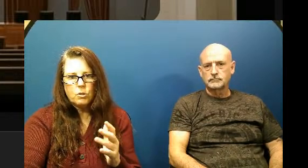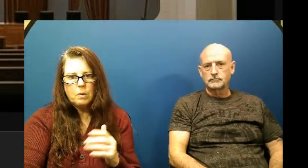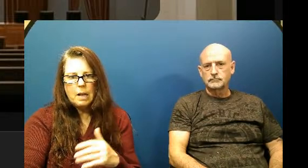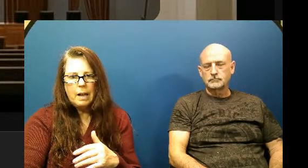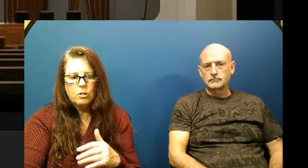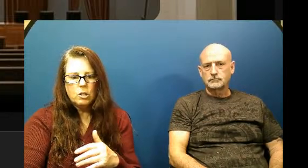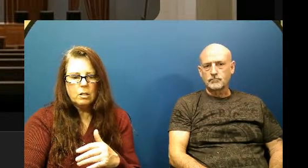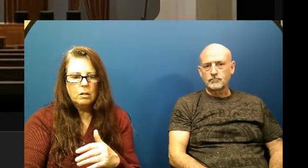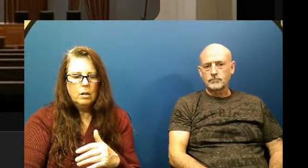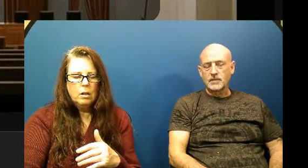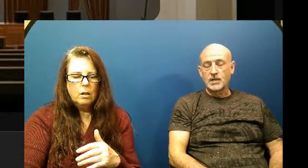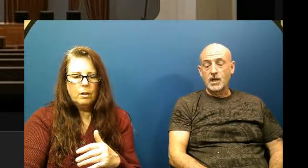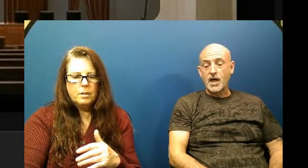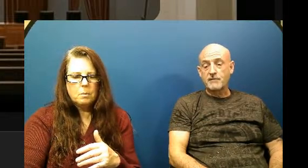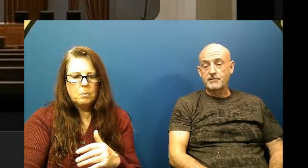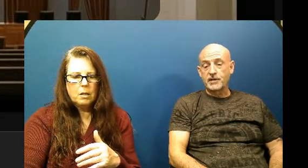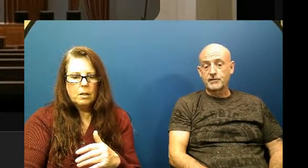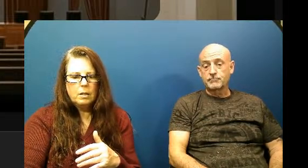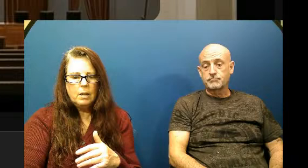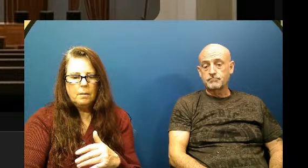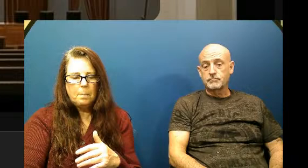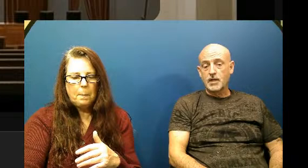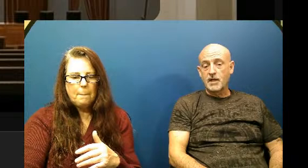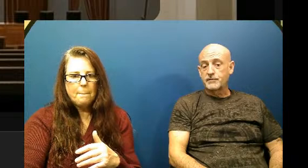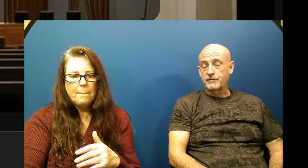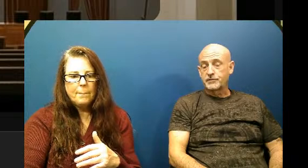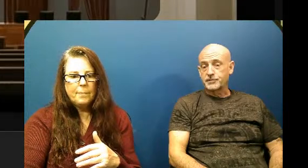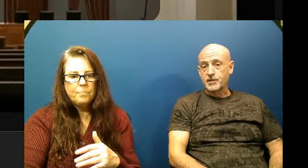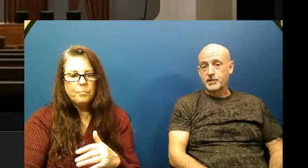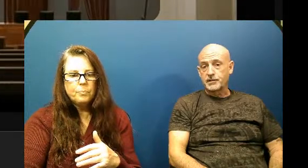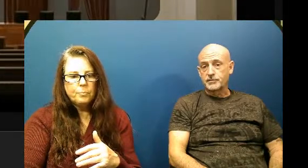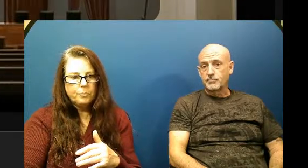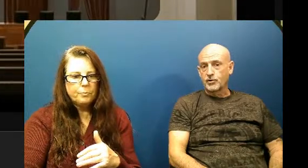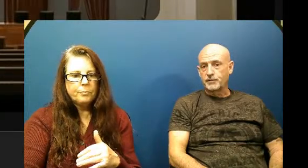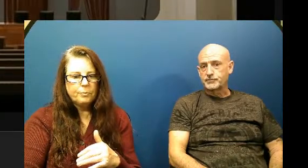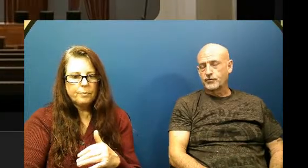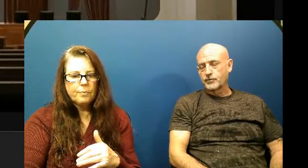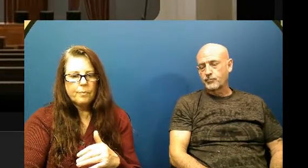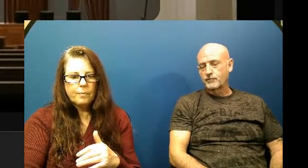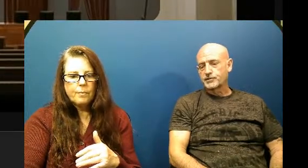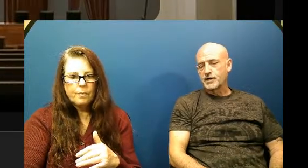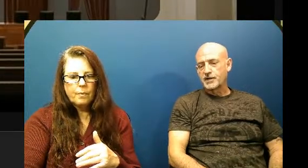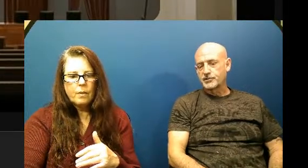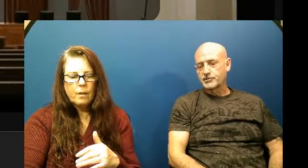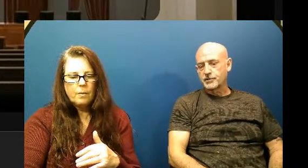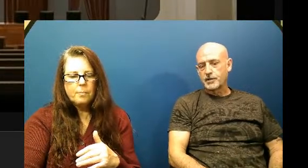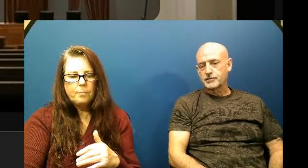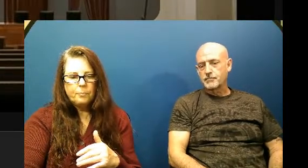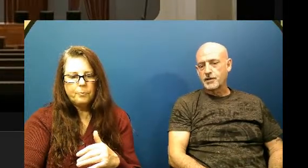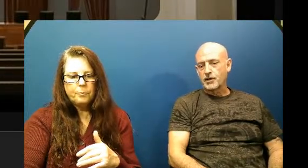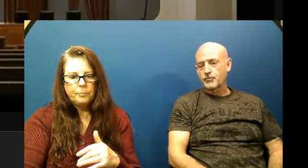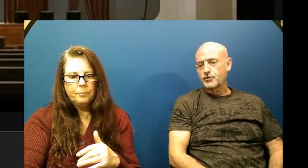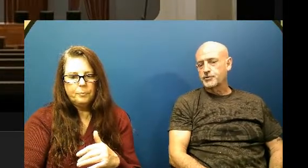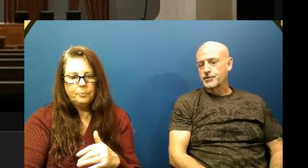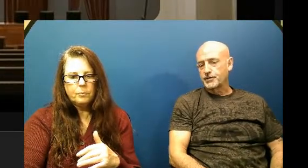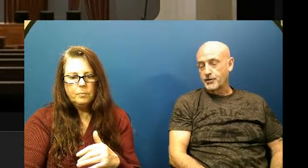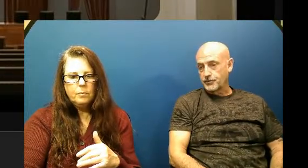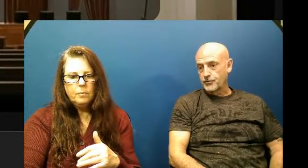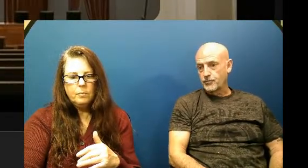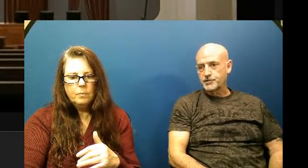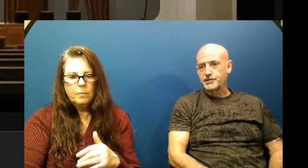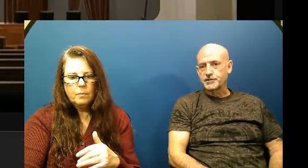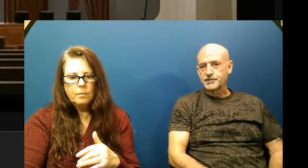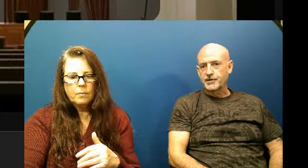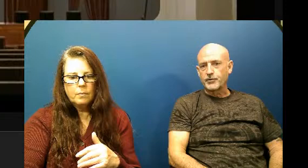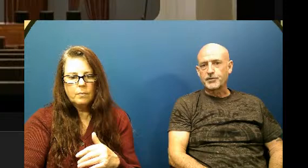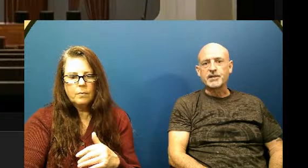his first reaction on some of the content. I haven't even studied the briefs or the previous cases, and I couldn't tell you other